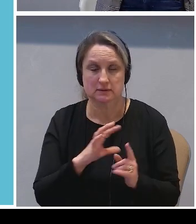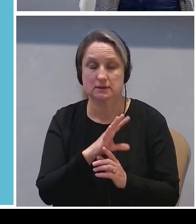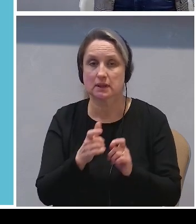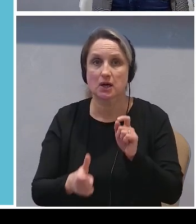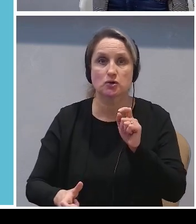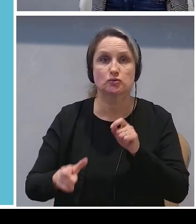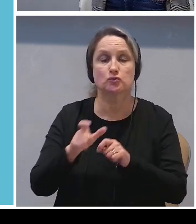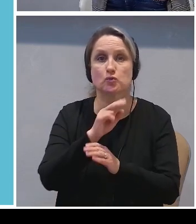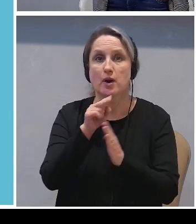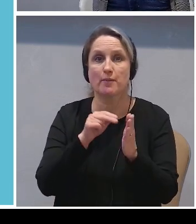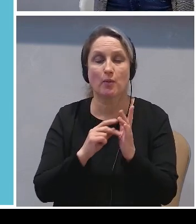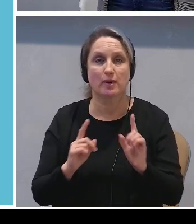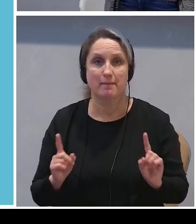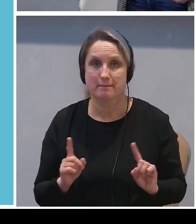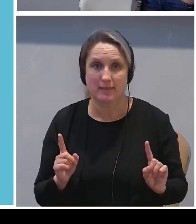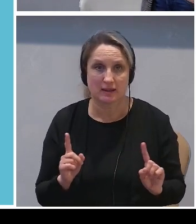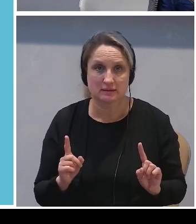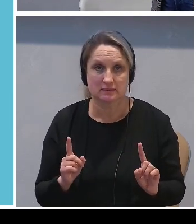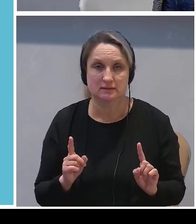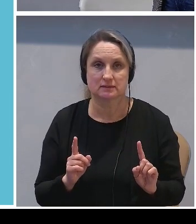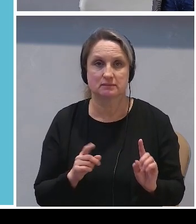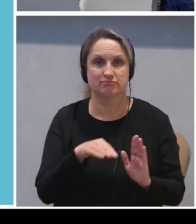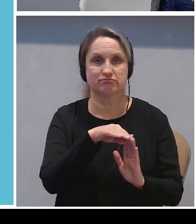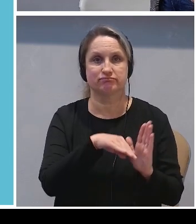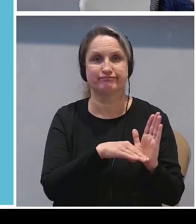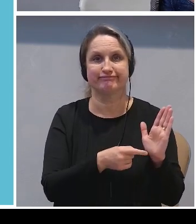So there is a need to support investigators to set up trials.